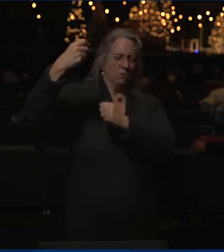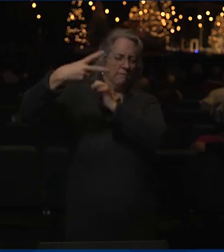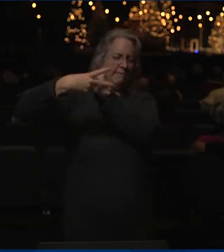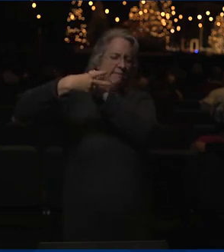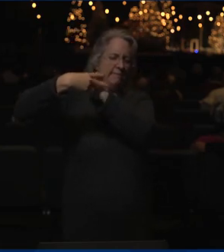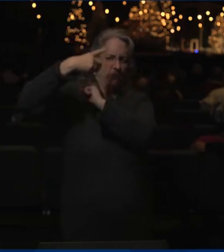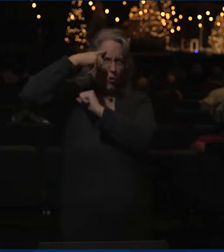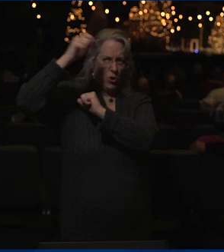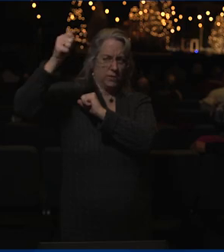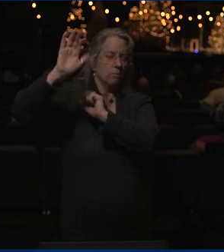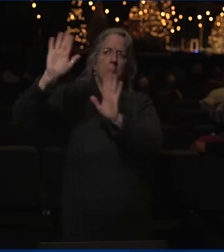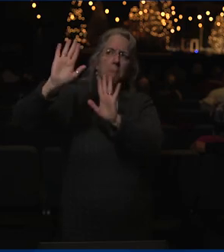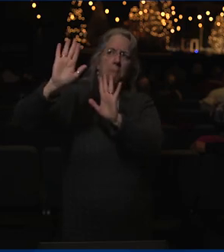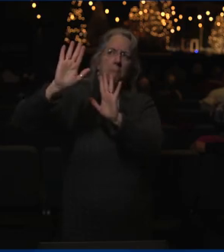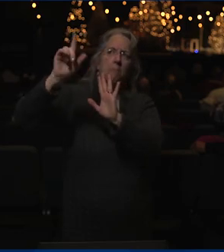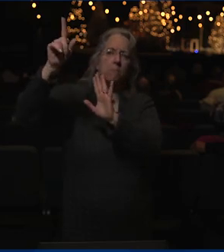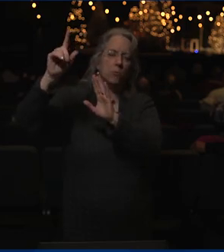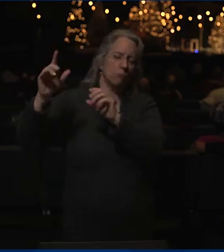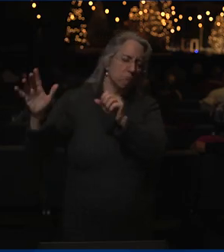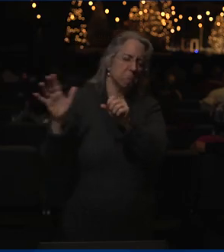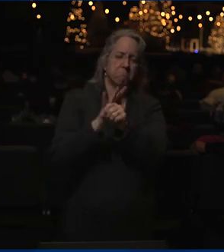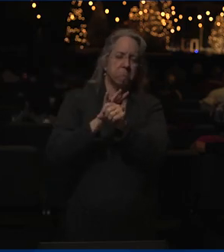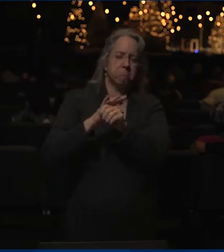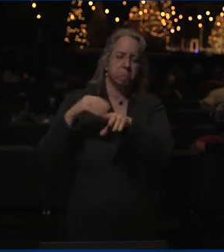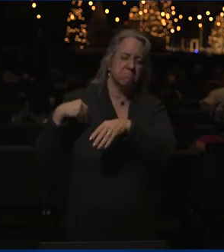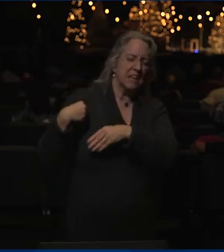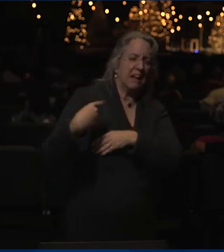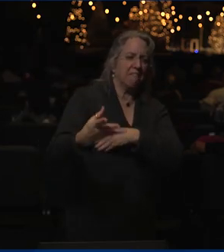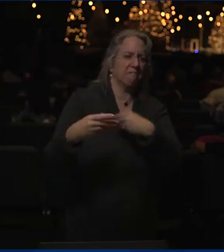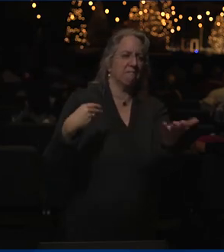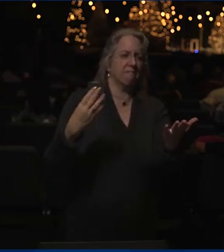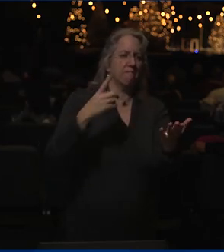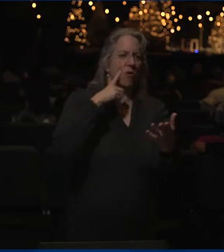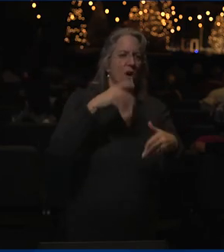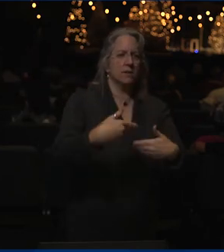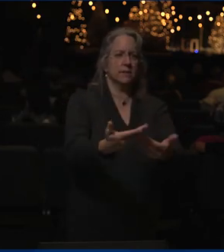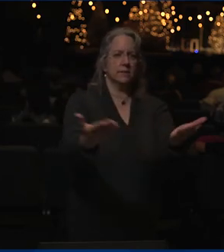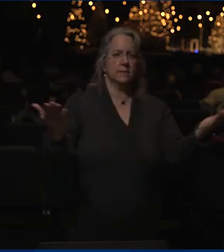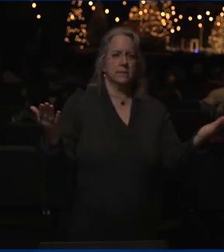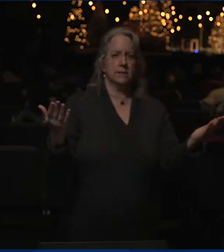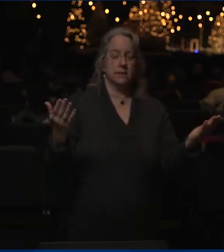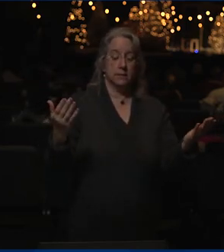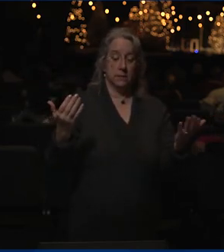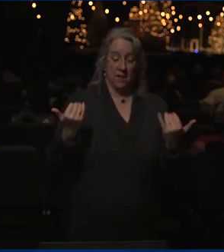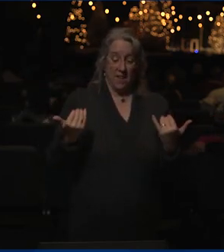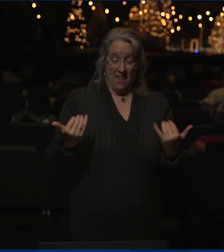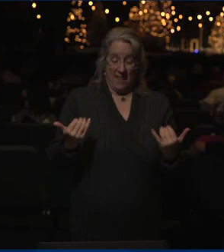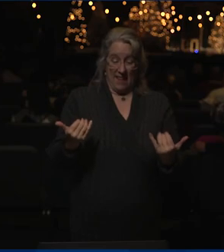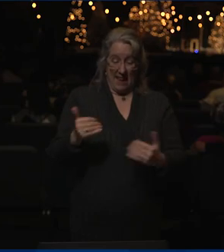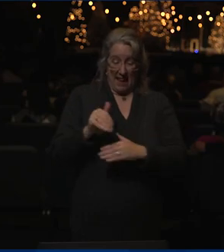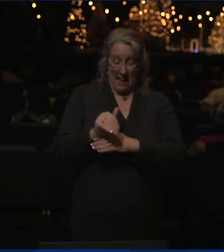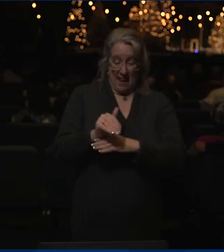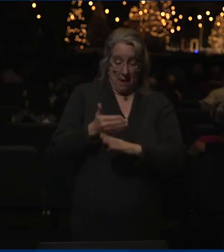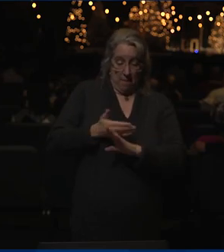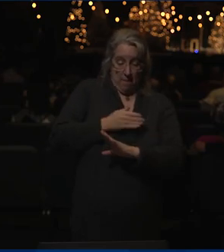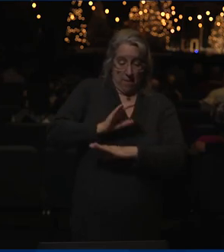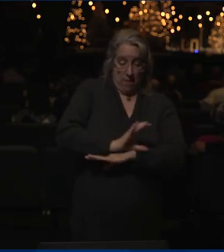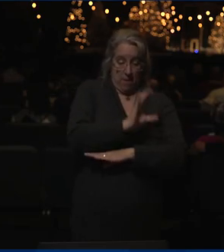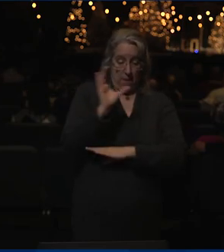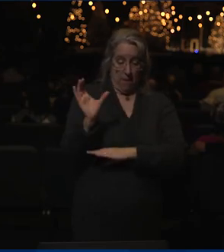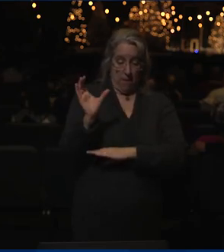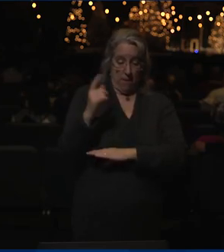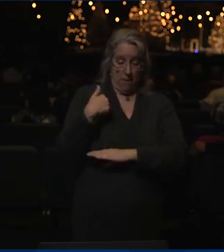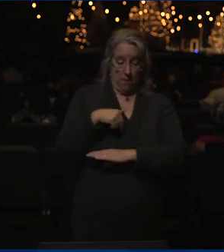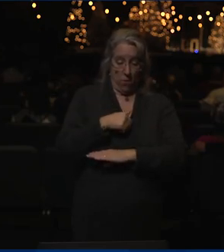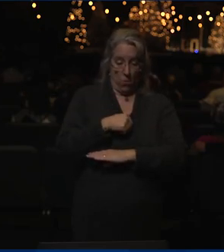yourself. And on this Christmas Eve, we anticipate and we